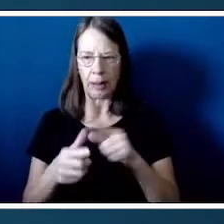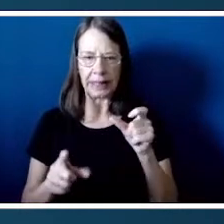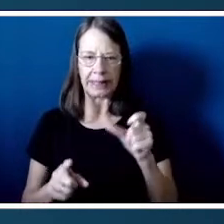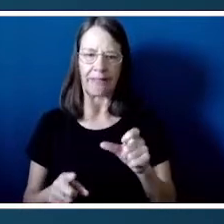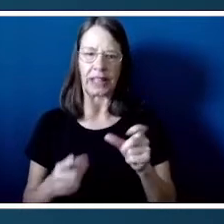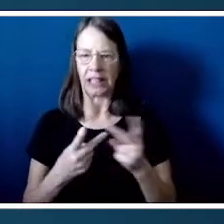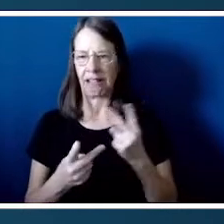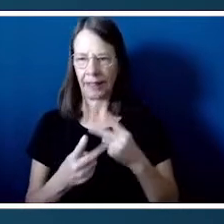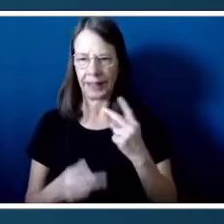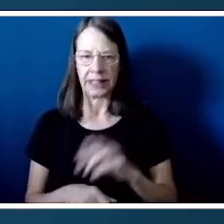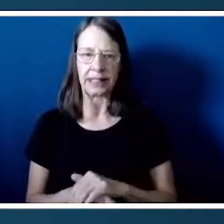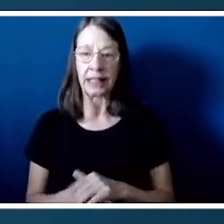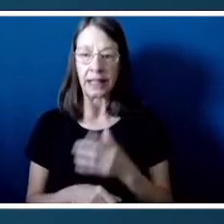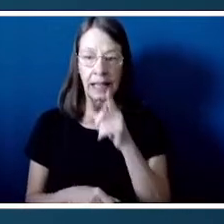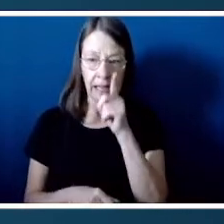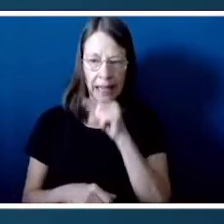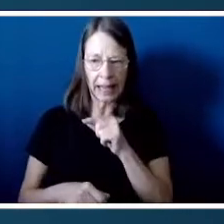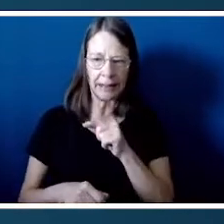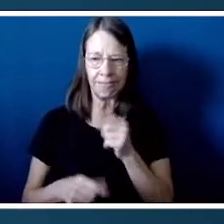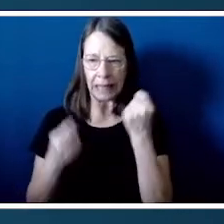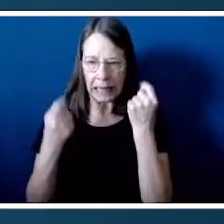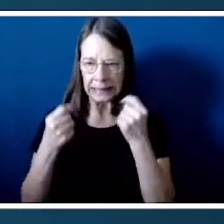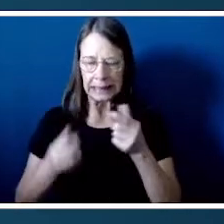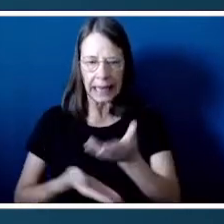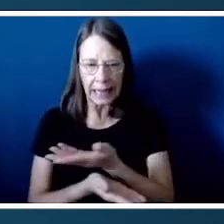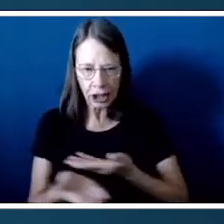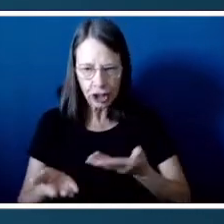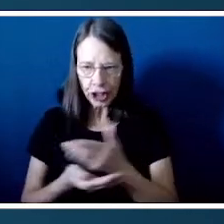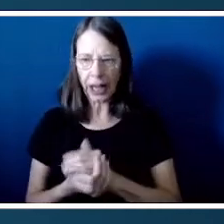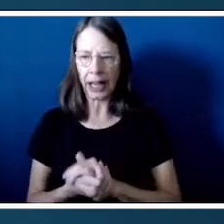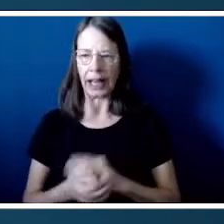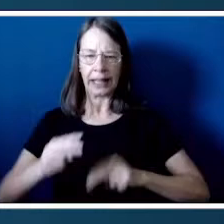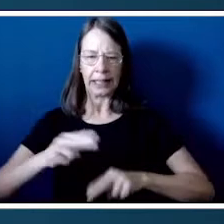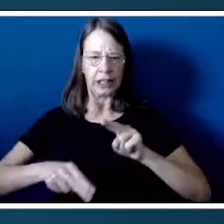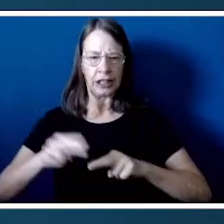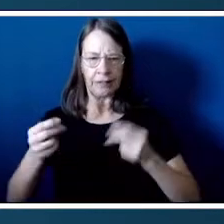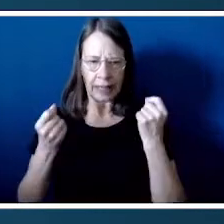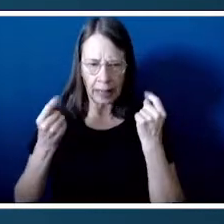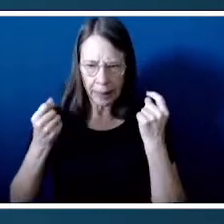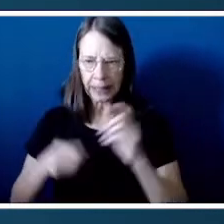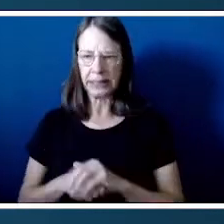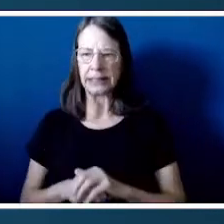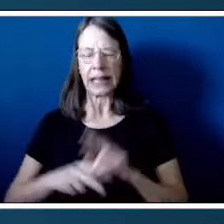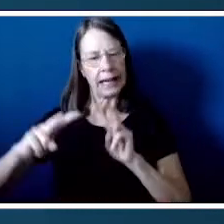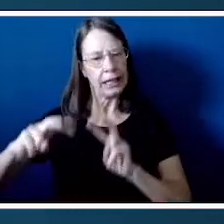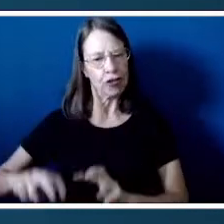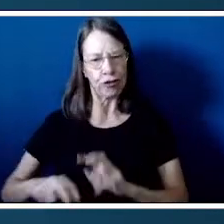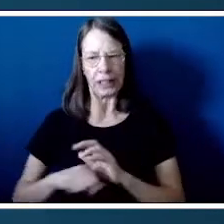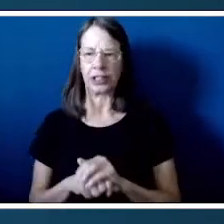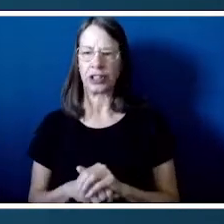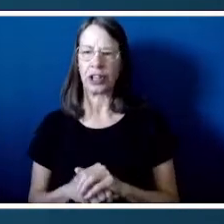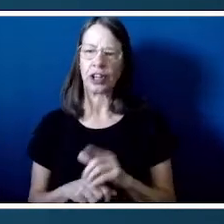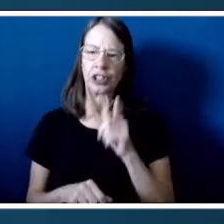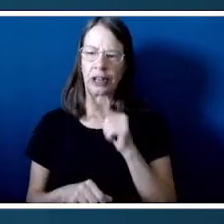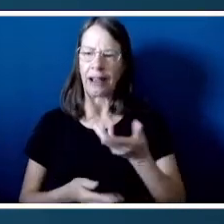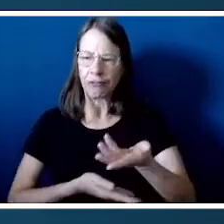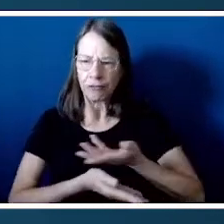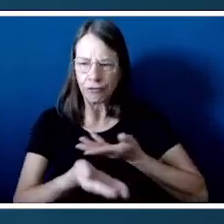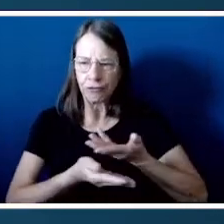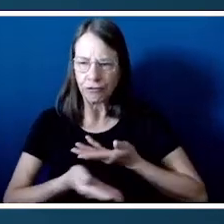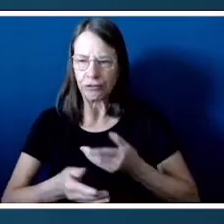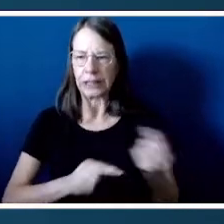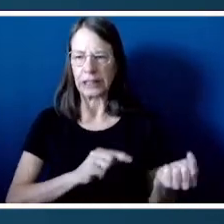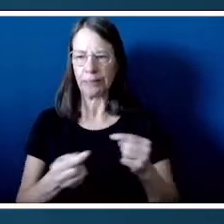promote collaboration, develop the research community and inform public policy and debate around international development.